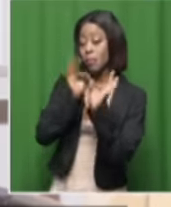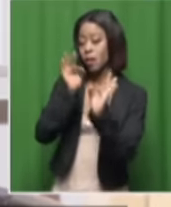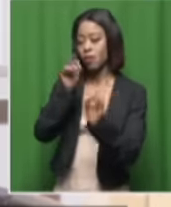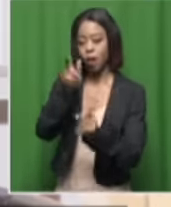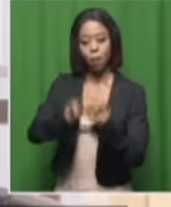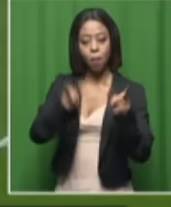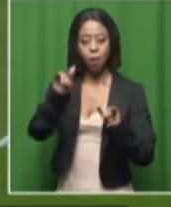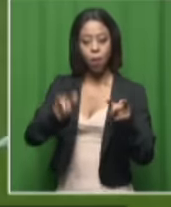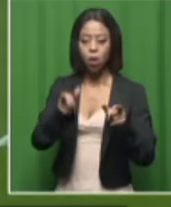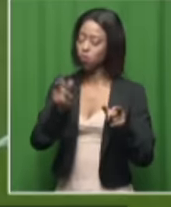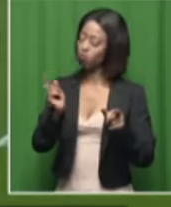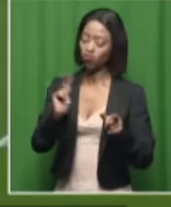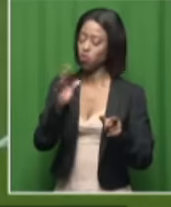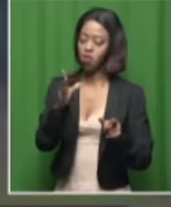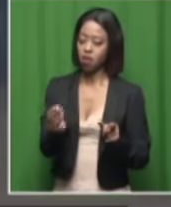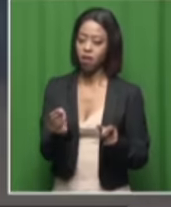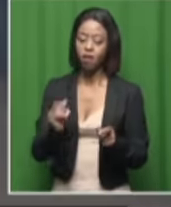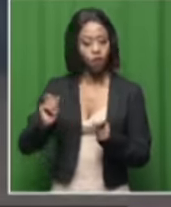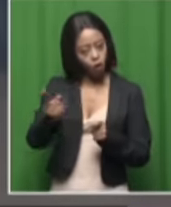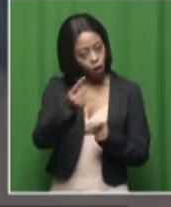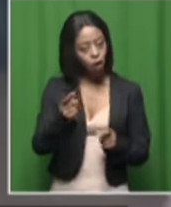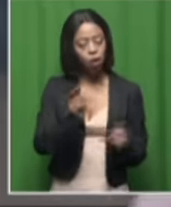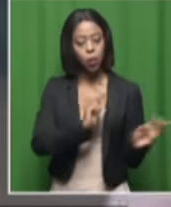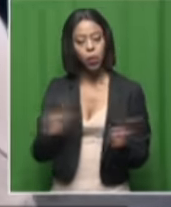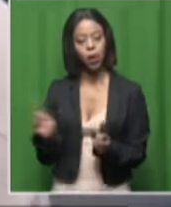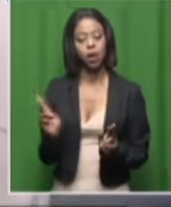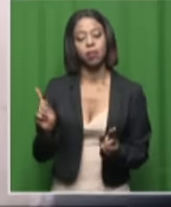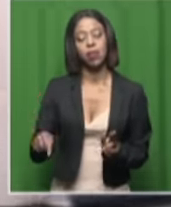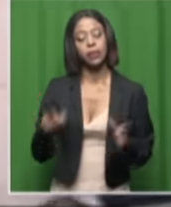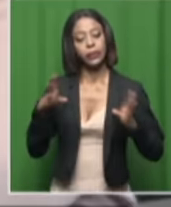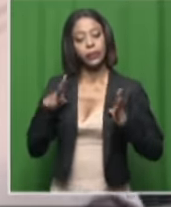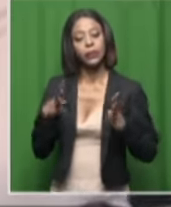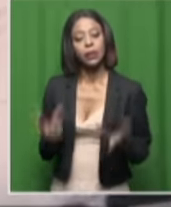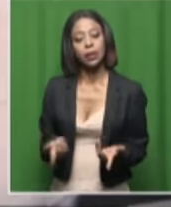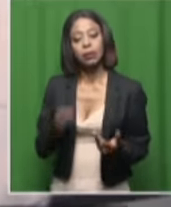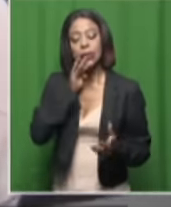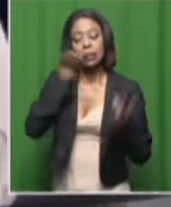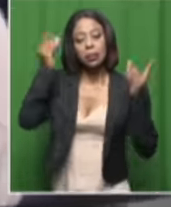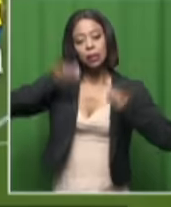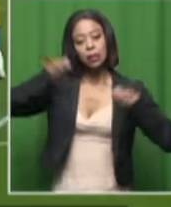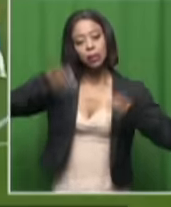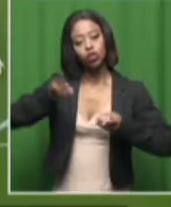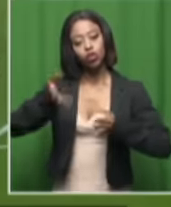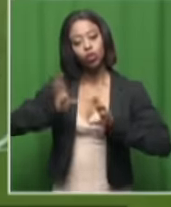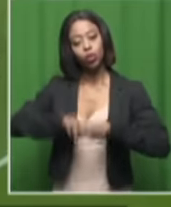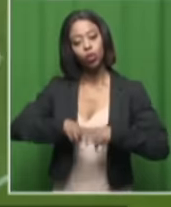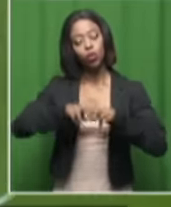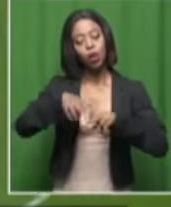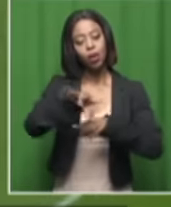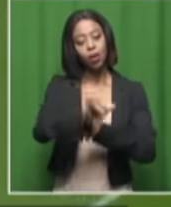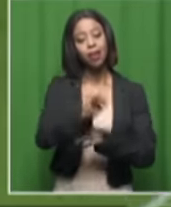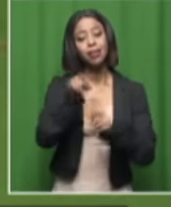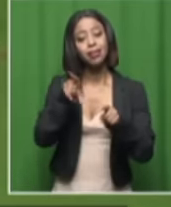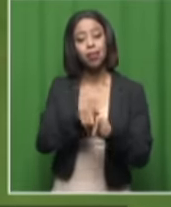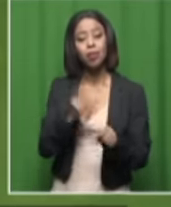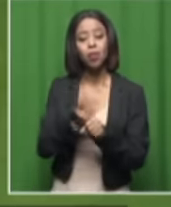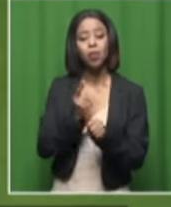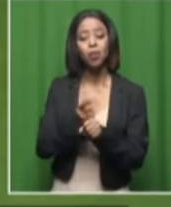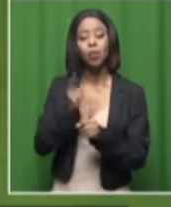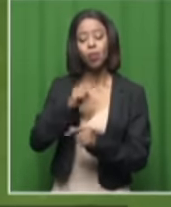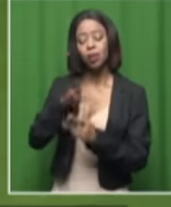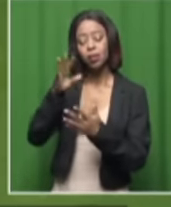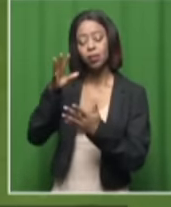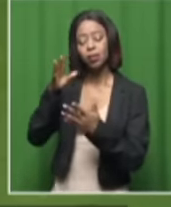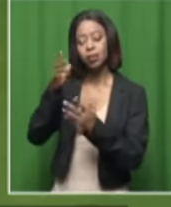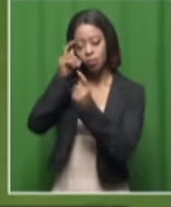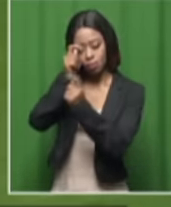who are kicking on the day, but everyone must be prepared. So those decisions are based on that, which we have to give credit to the technical